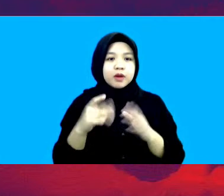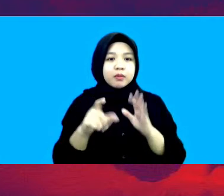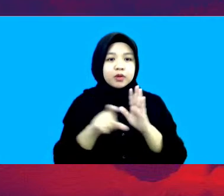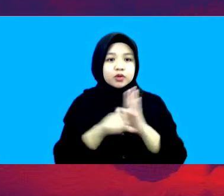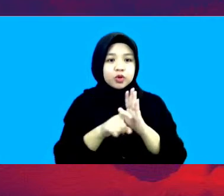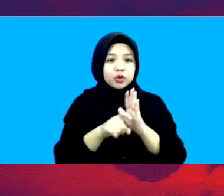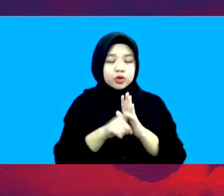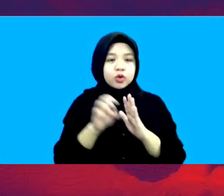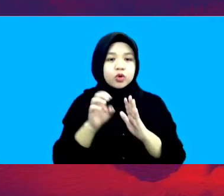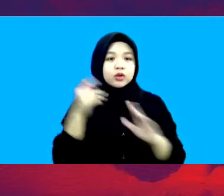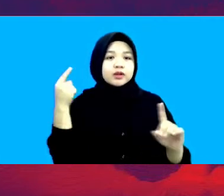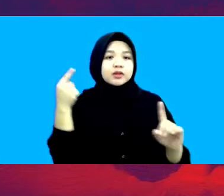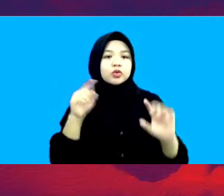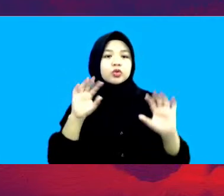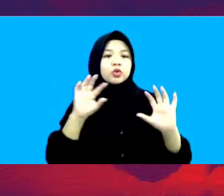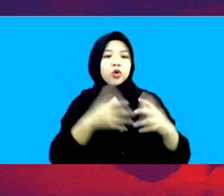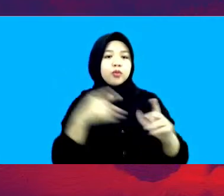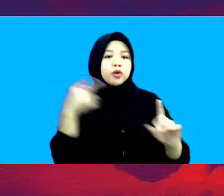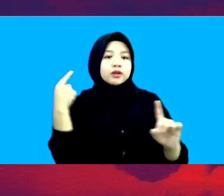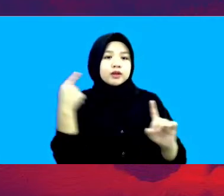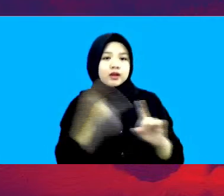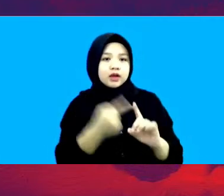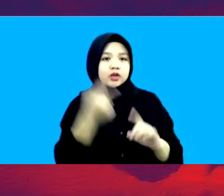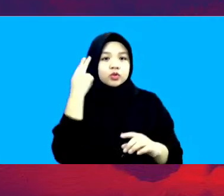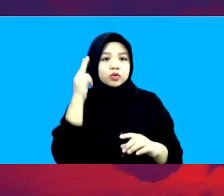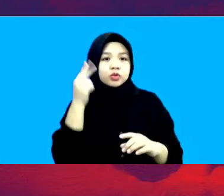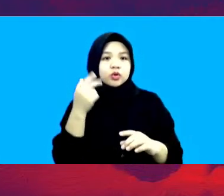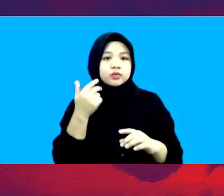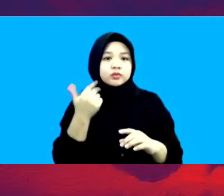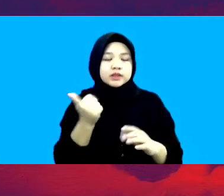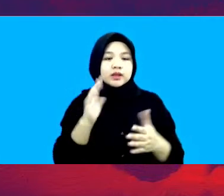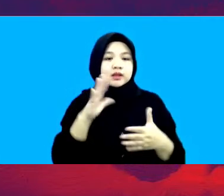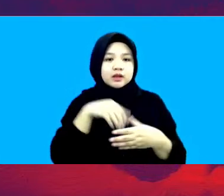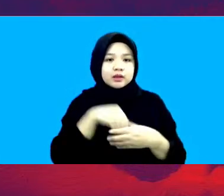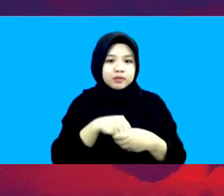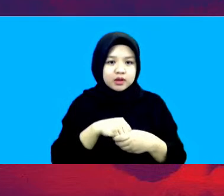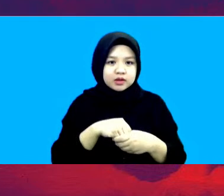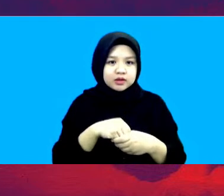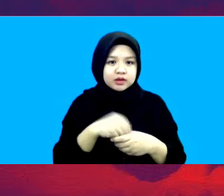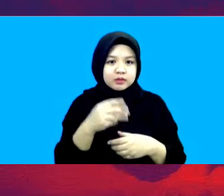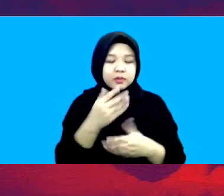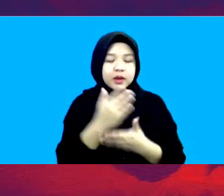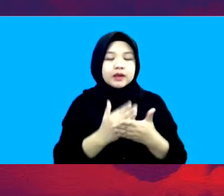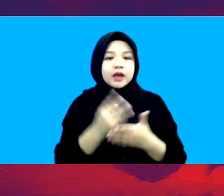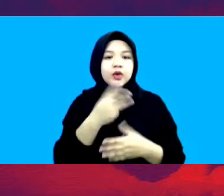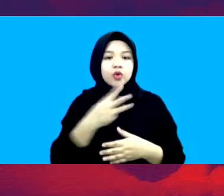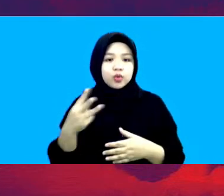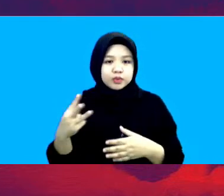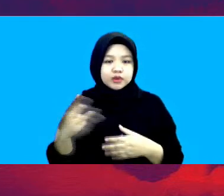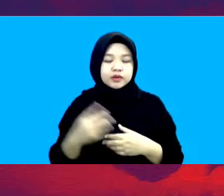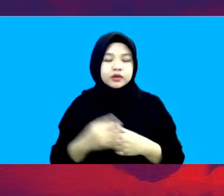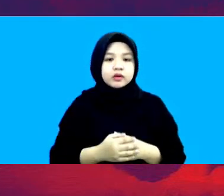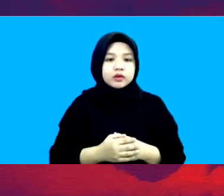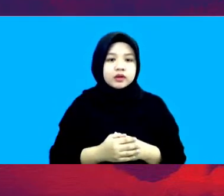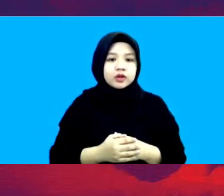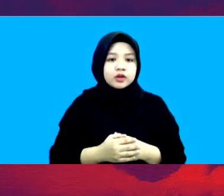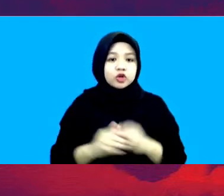read it? Yes. Okay. So it's pretty much agreed that Indonesia